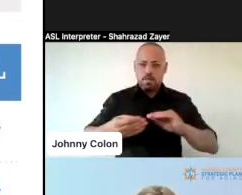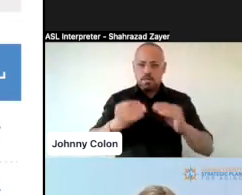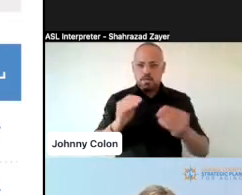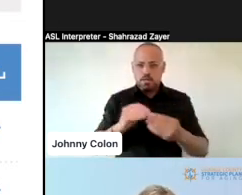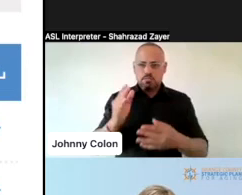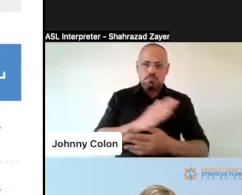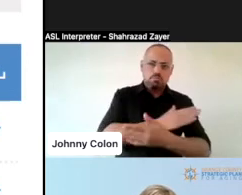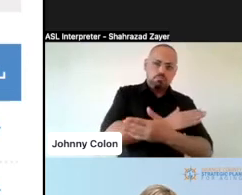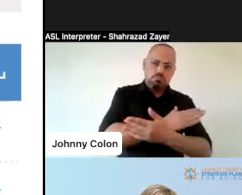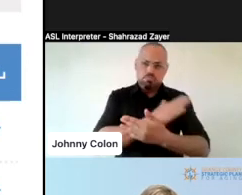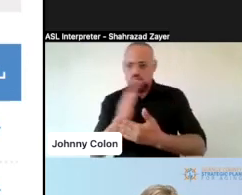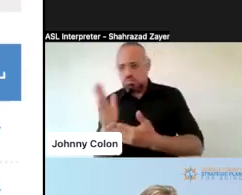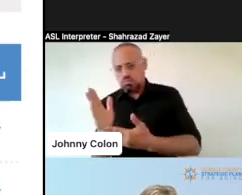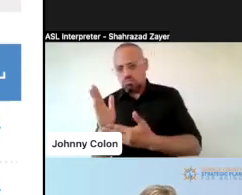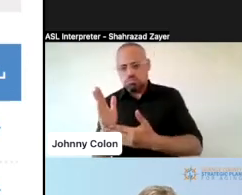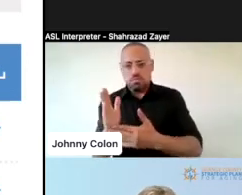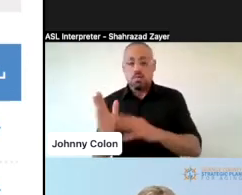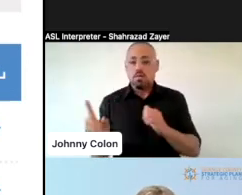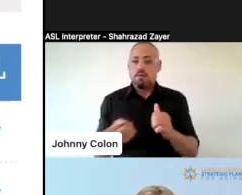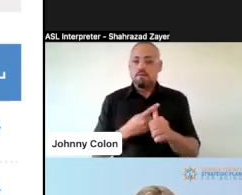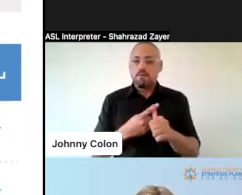range. So first of all,